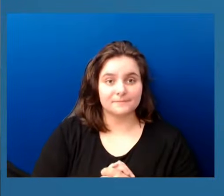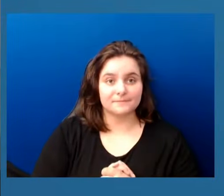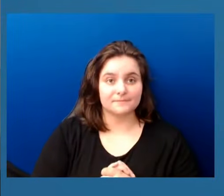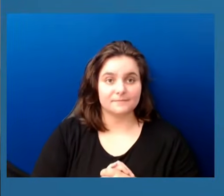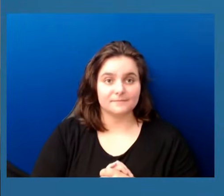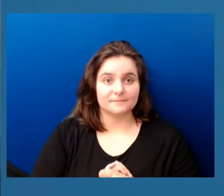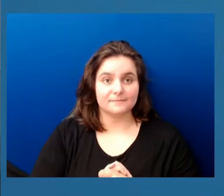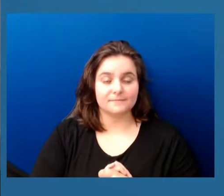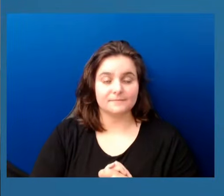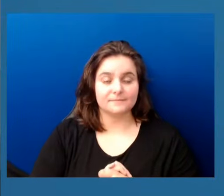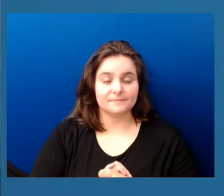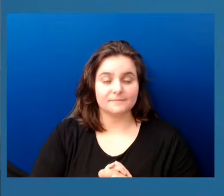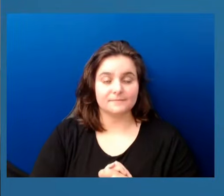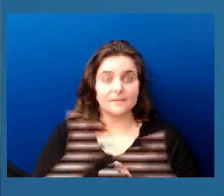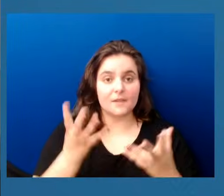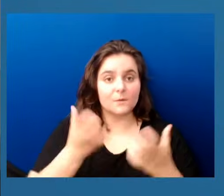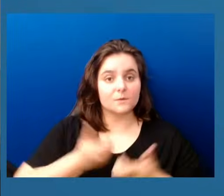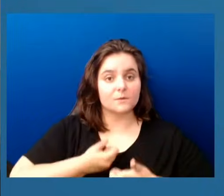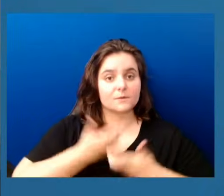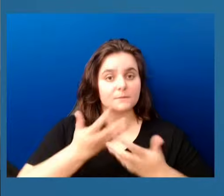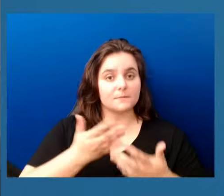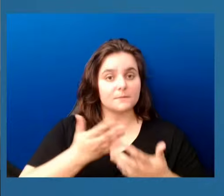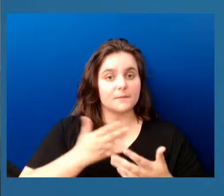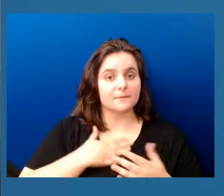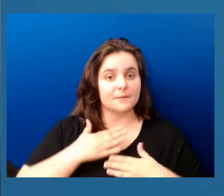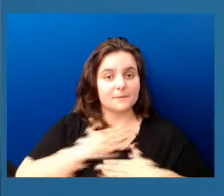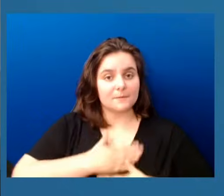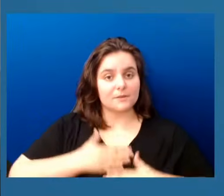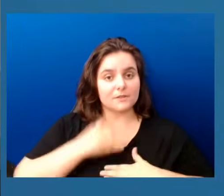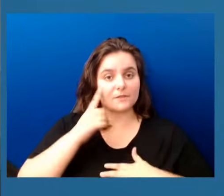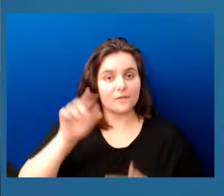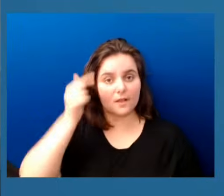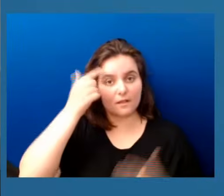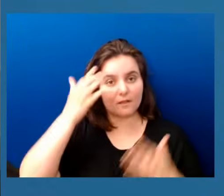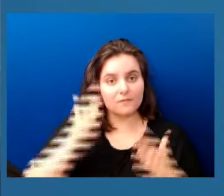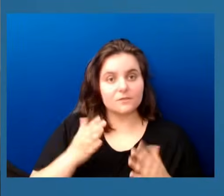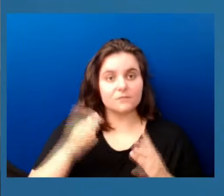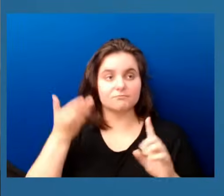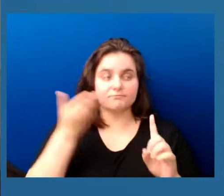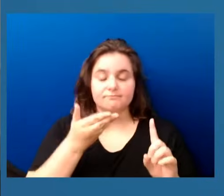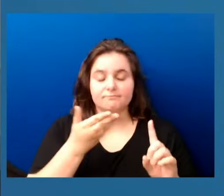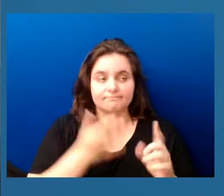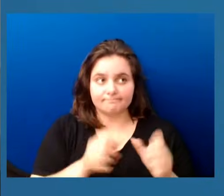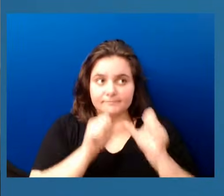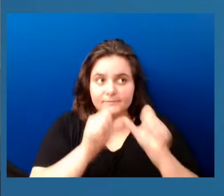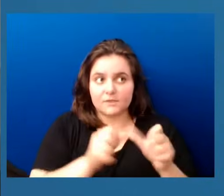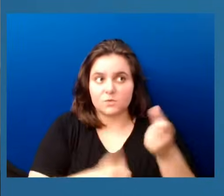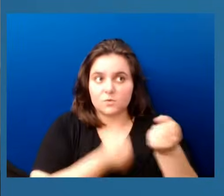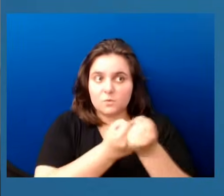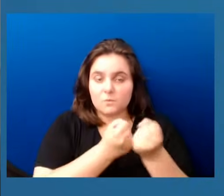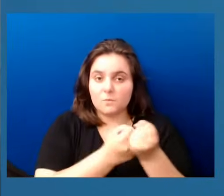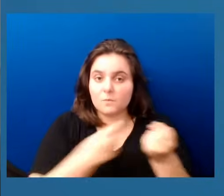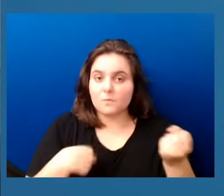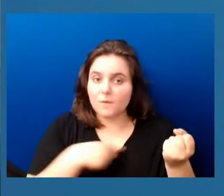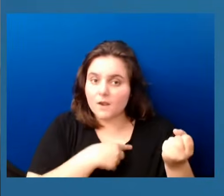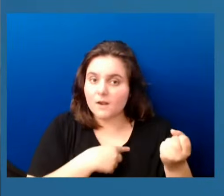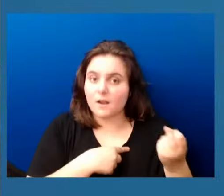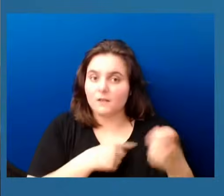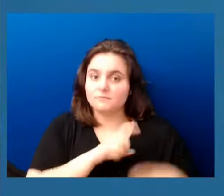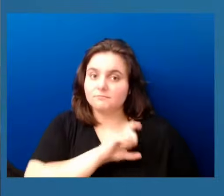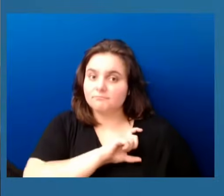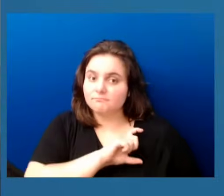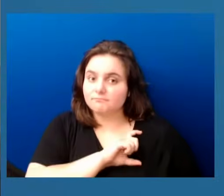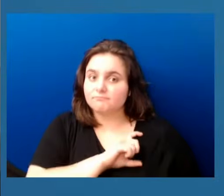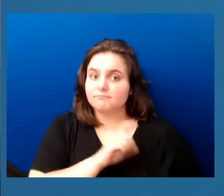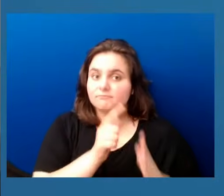I want to express my appreciation certainly to Governor Hochul for your continuing support of law enforcement and your work to improve